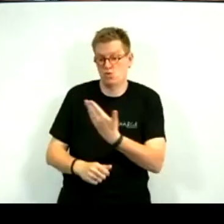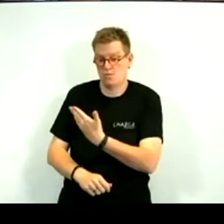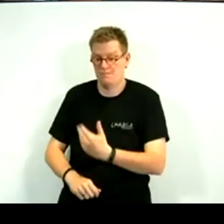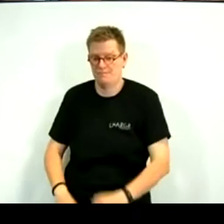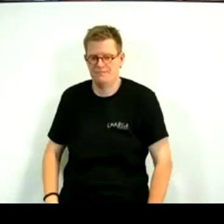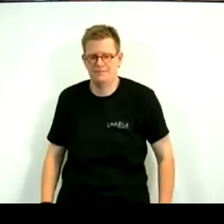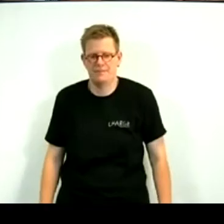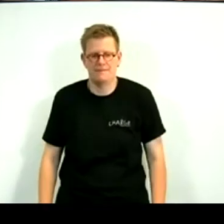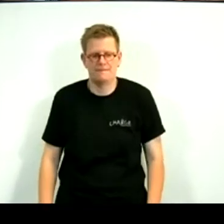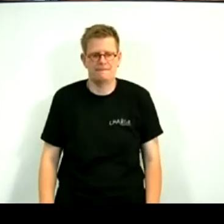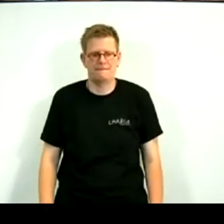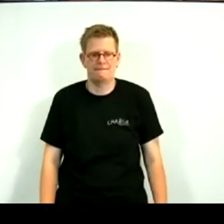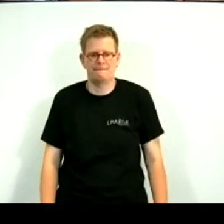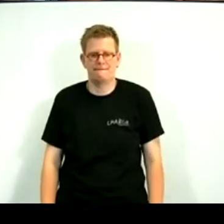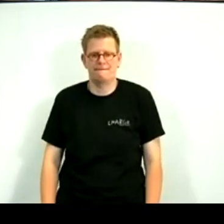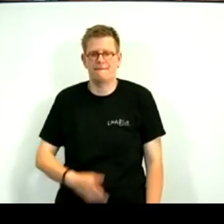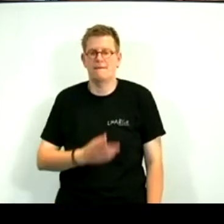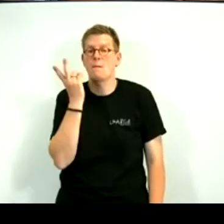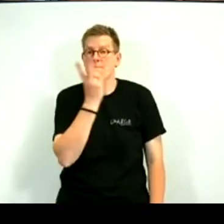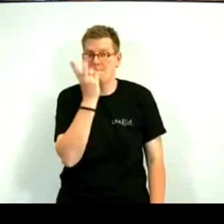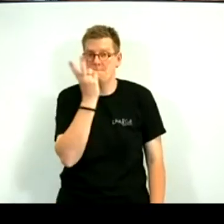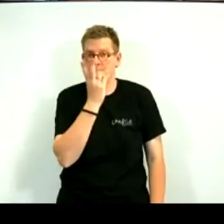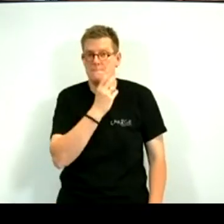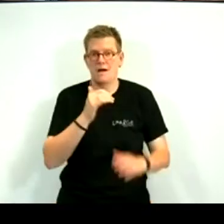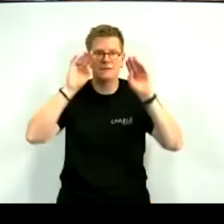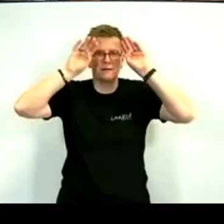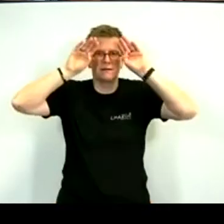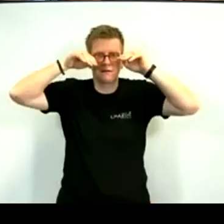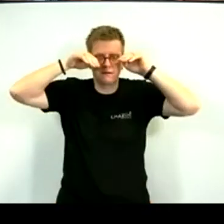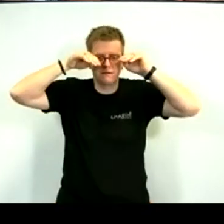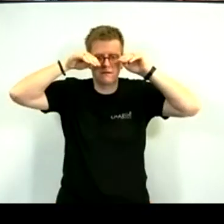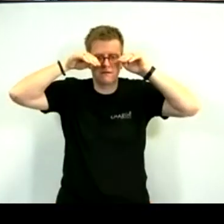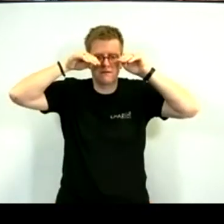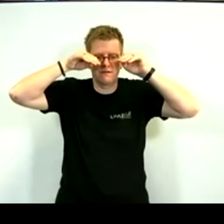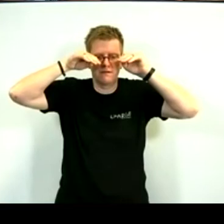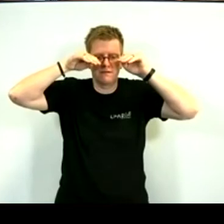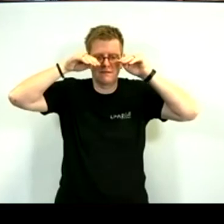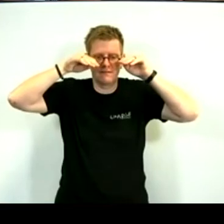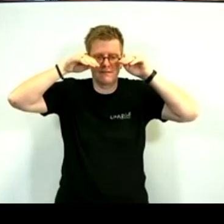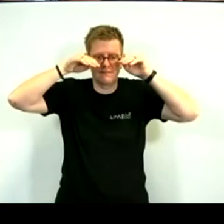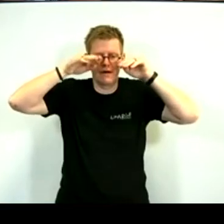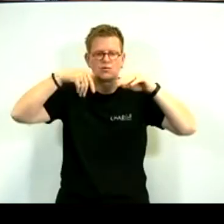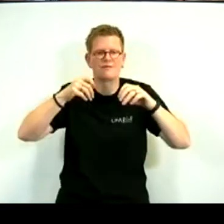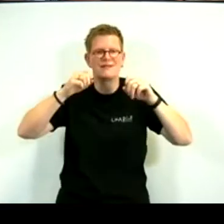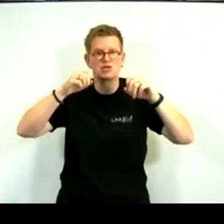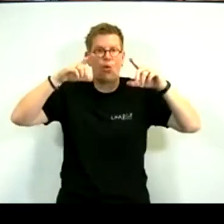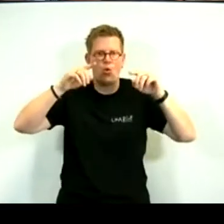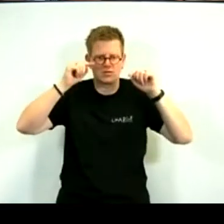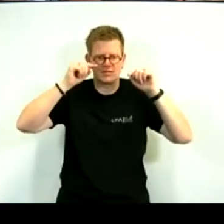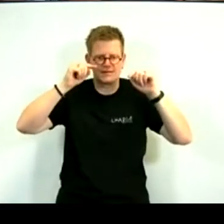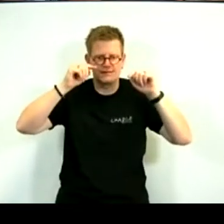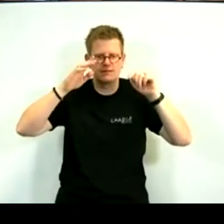bilateral ptosis. Both eyelids were too big. They've had surgery to cut open the